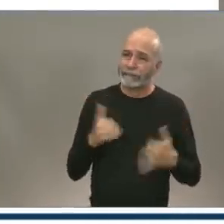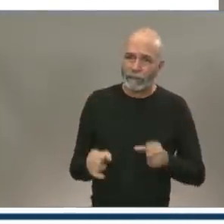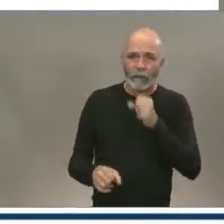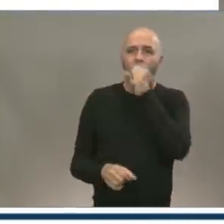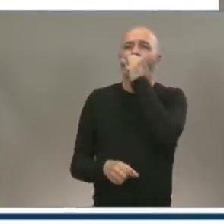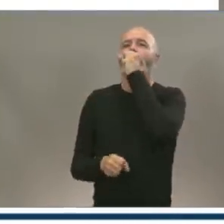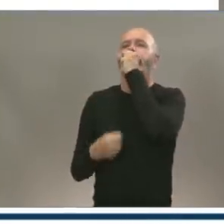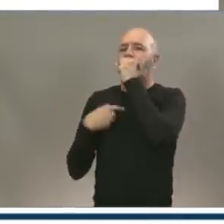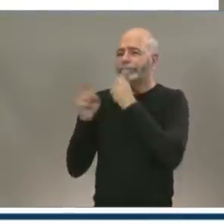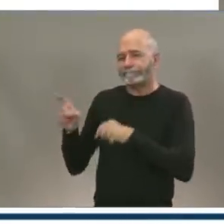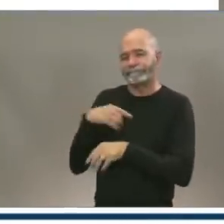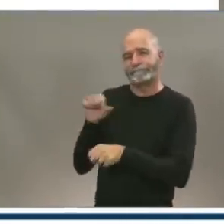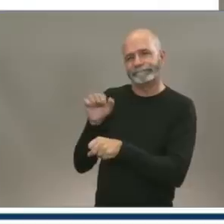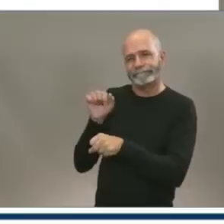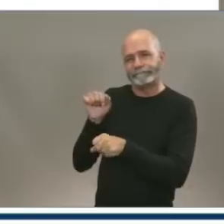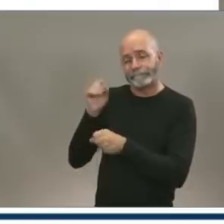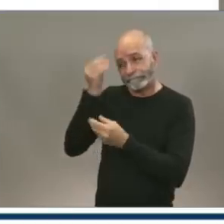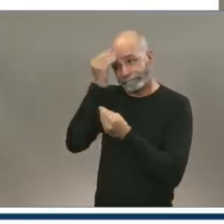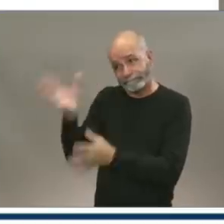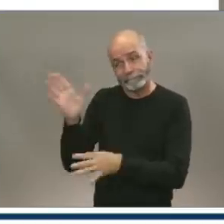30th